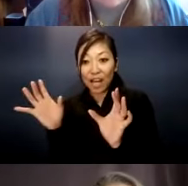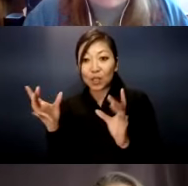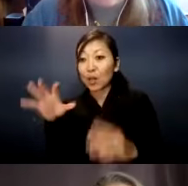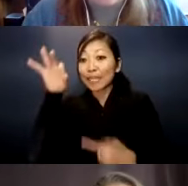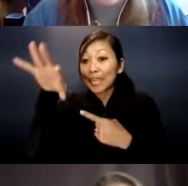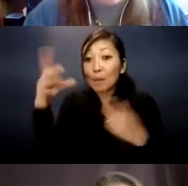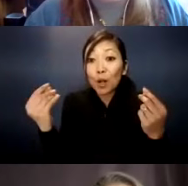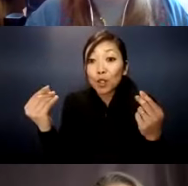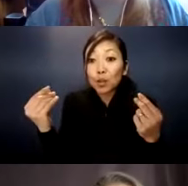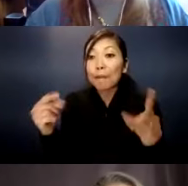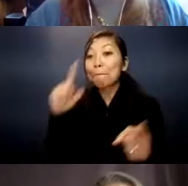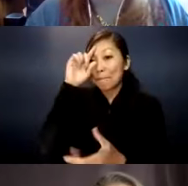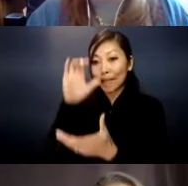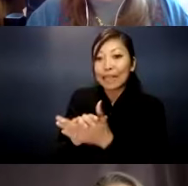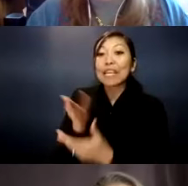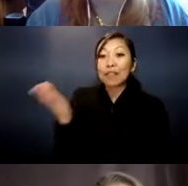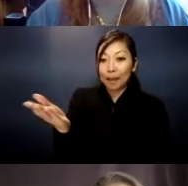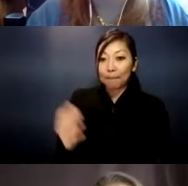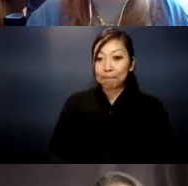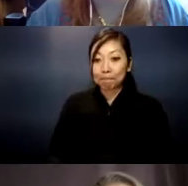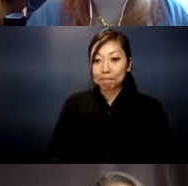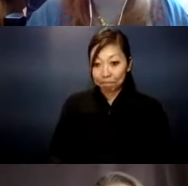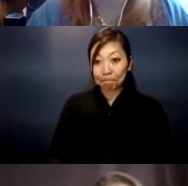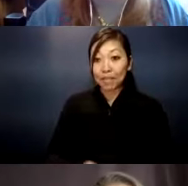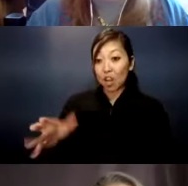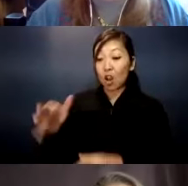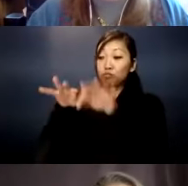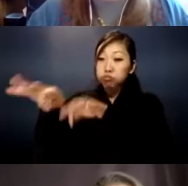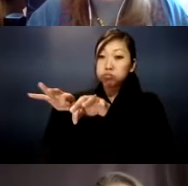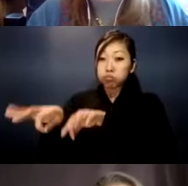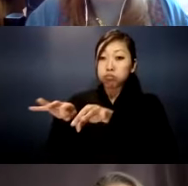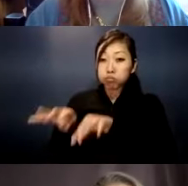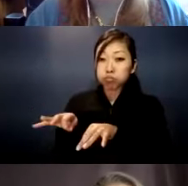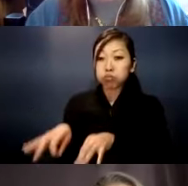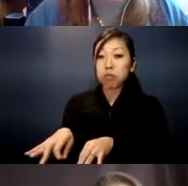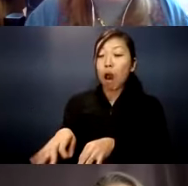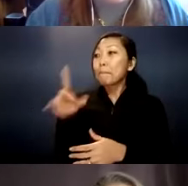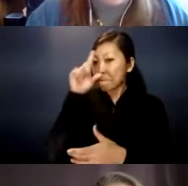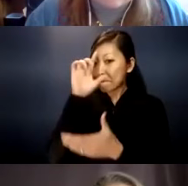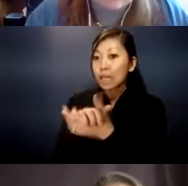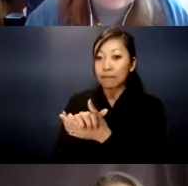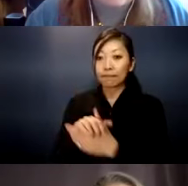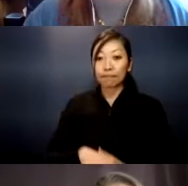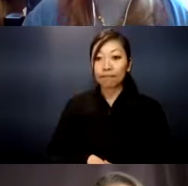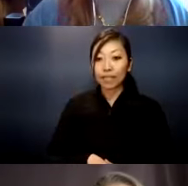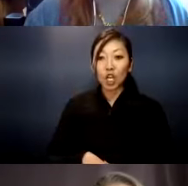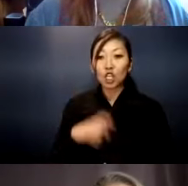by believing, is to trust that the young person who's coming to you is not making this stuff